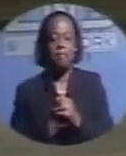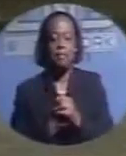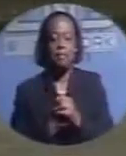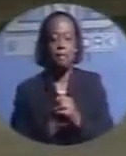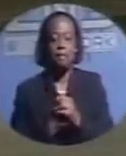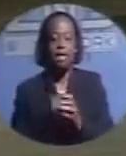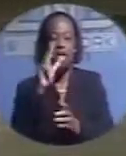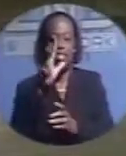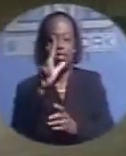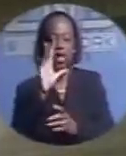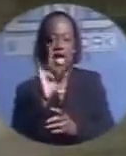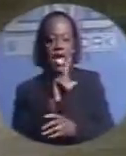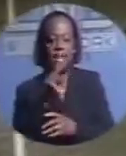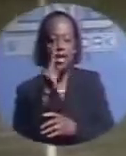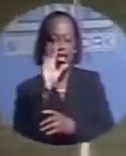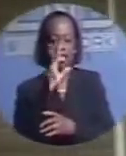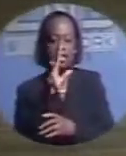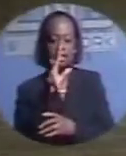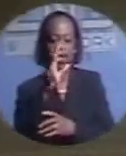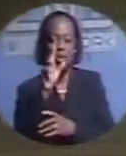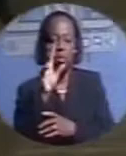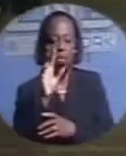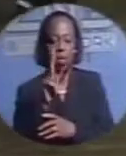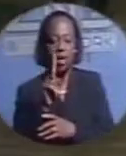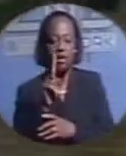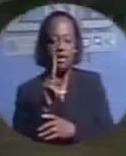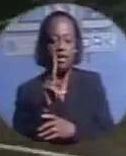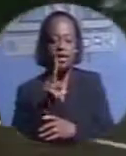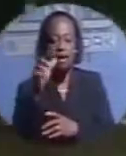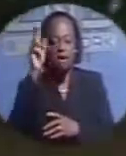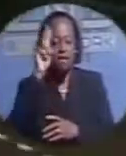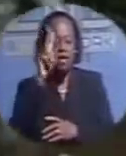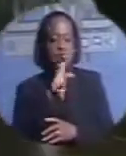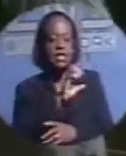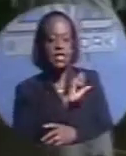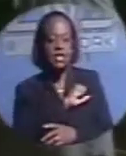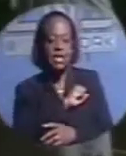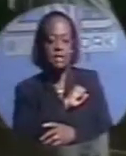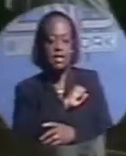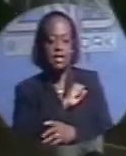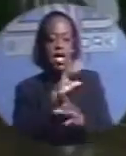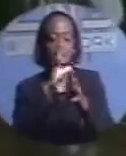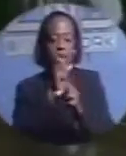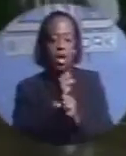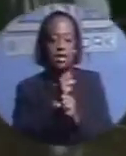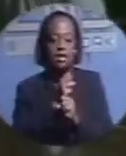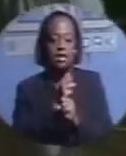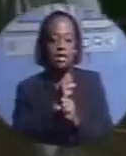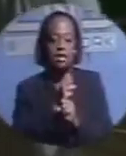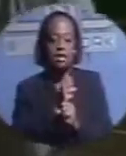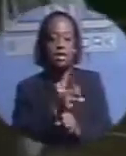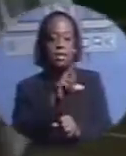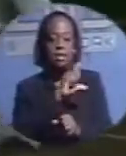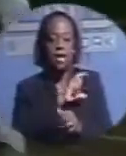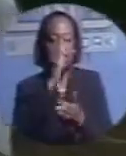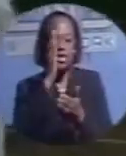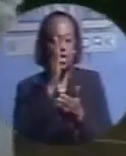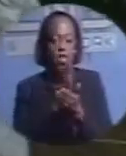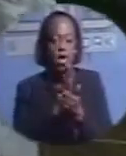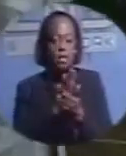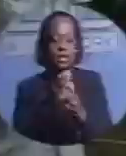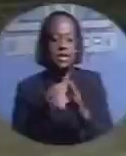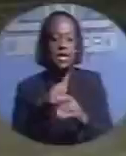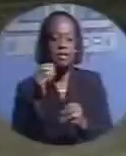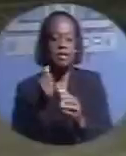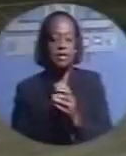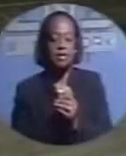Trailing 38-31 at the half, Vernon Stubbs getting the Crime Stoppers off to a fast start in the third quarter. This baseline move good for